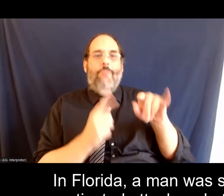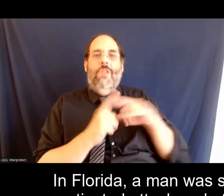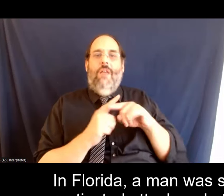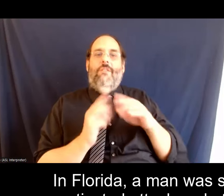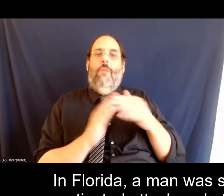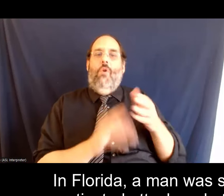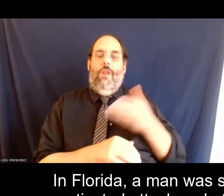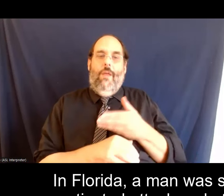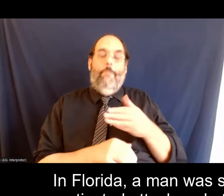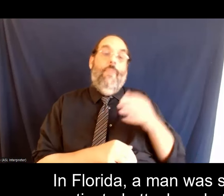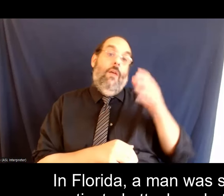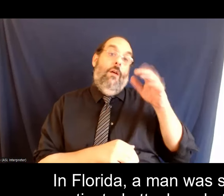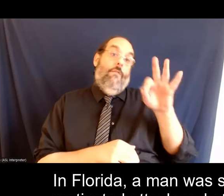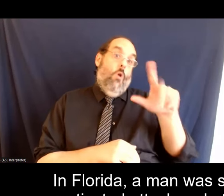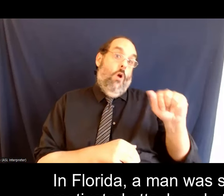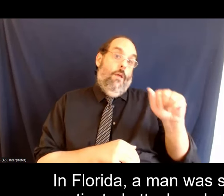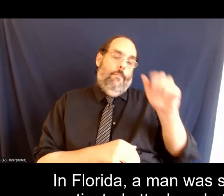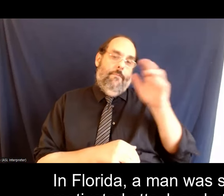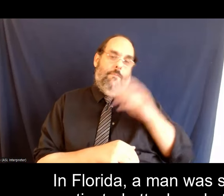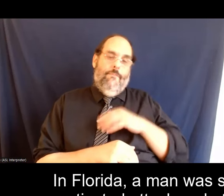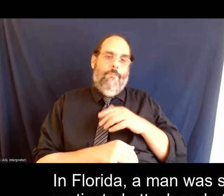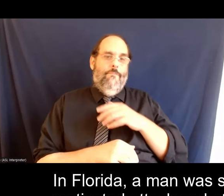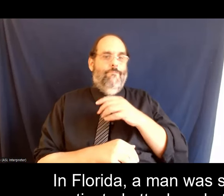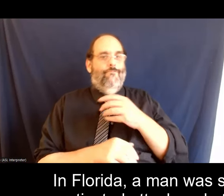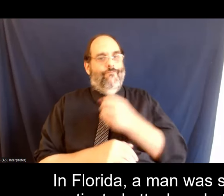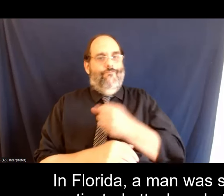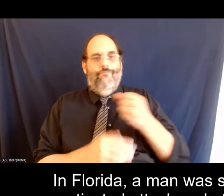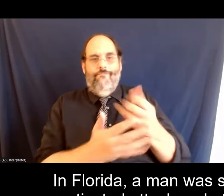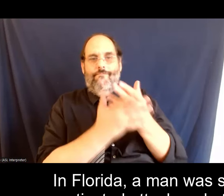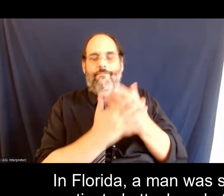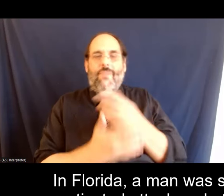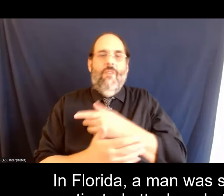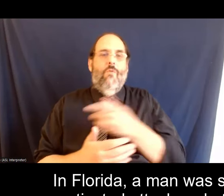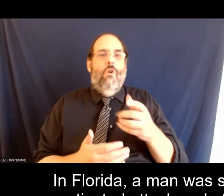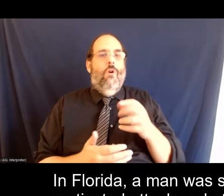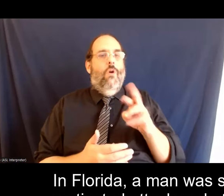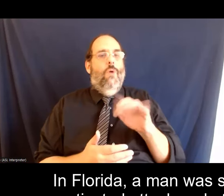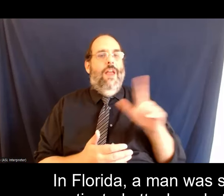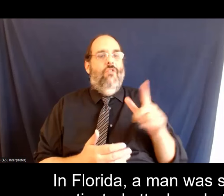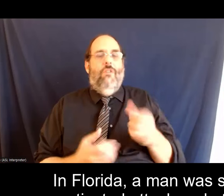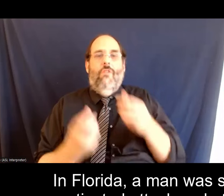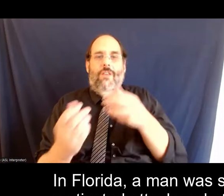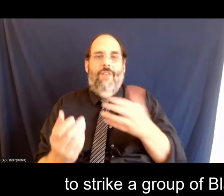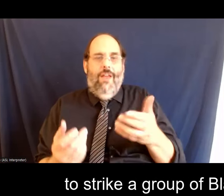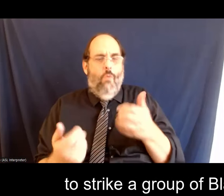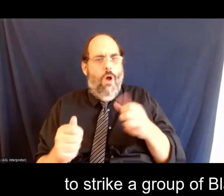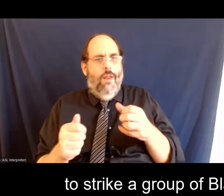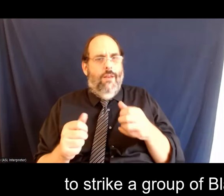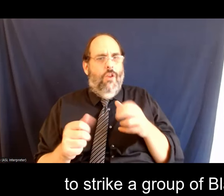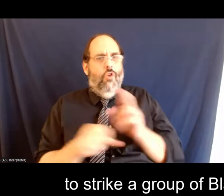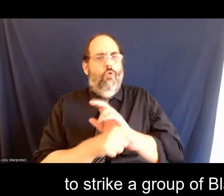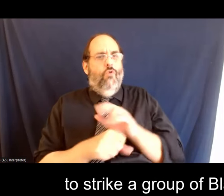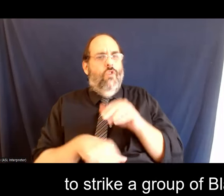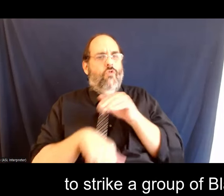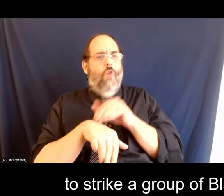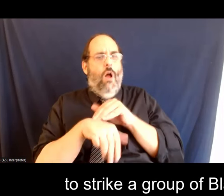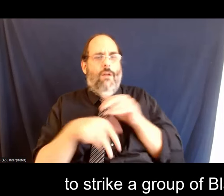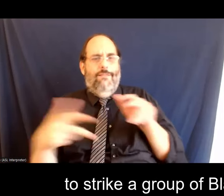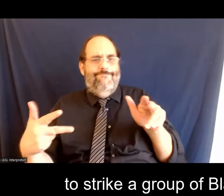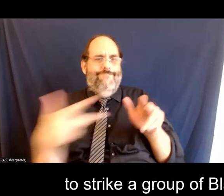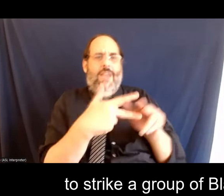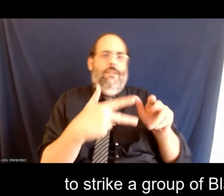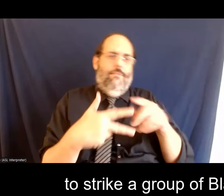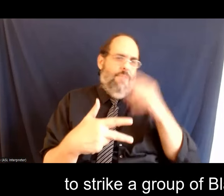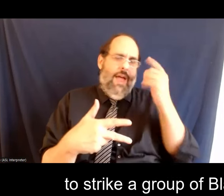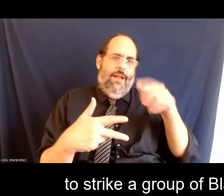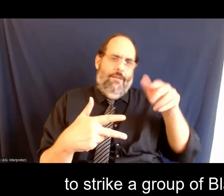Florida, a man was sentenced for his racially motivated attack and attempt to use his pickup truck to strike a group of Black men who